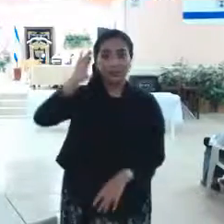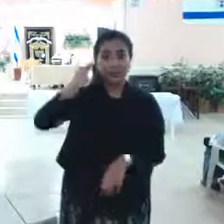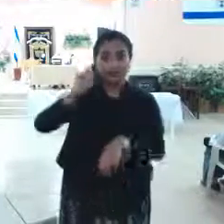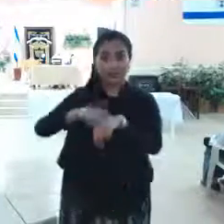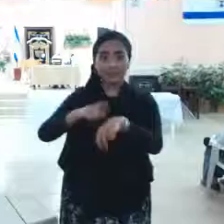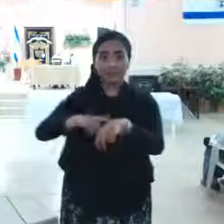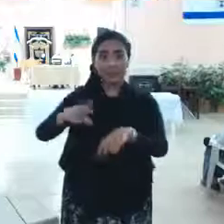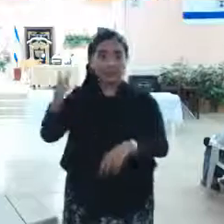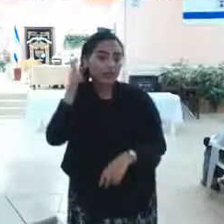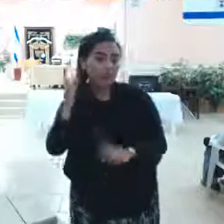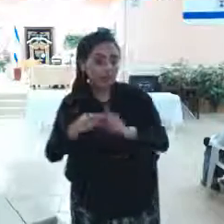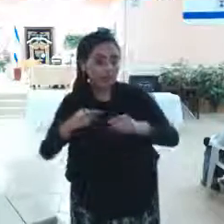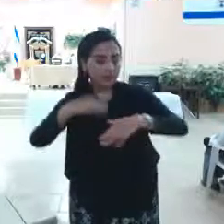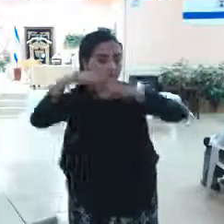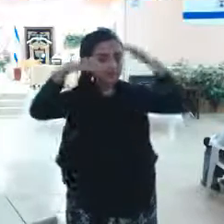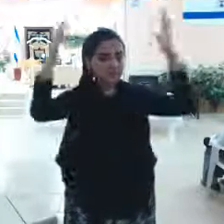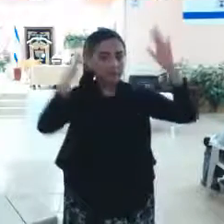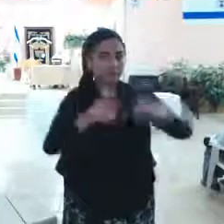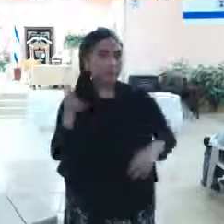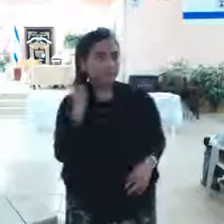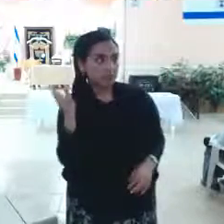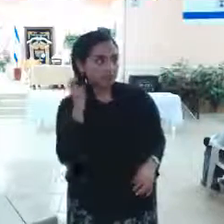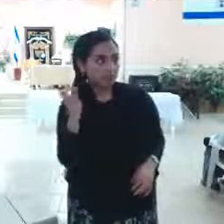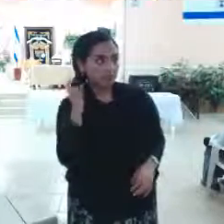as in that time he heard from heaven